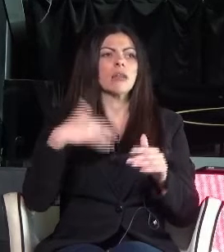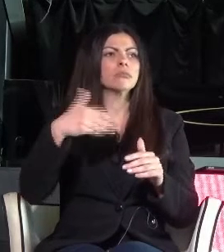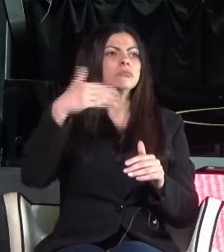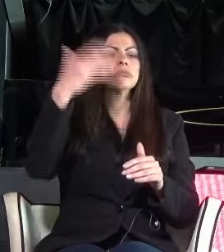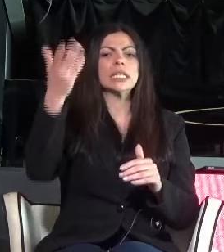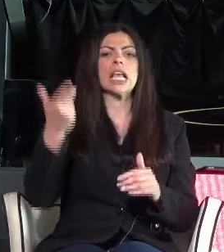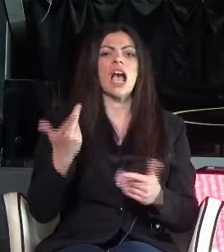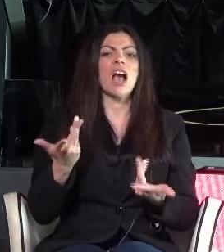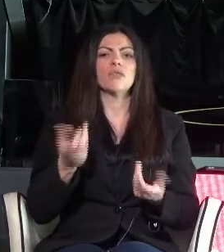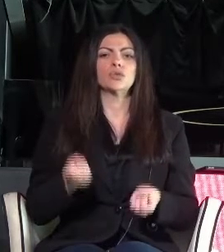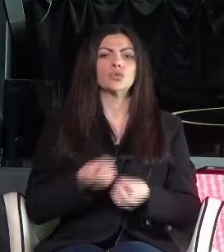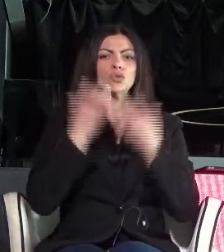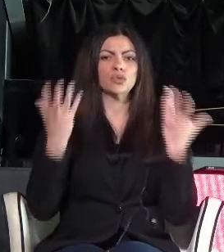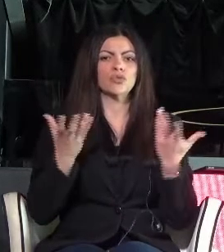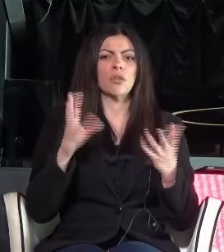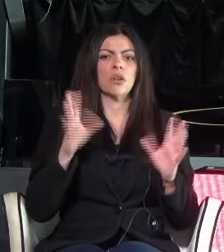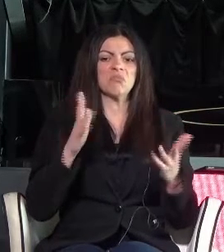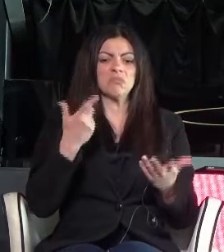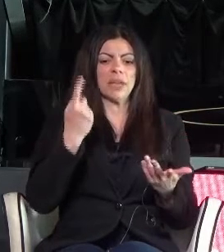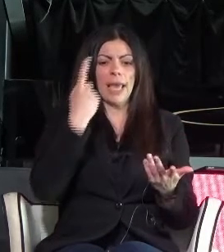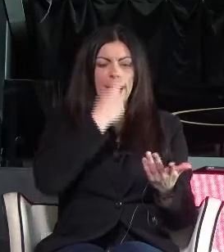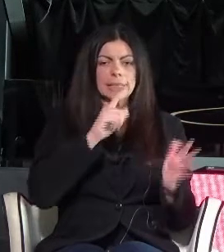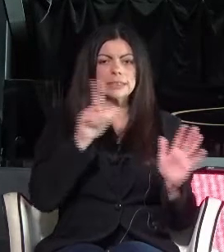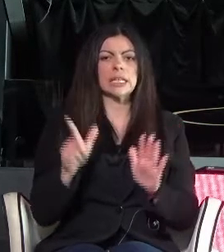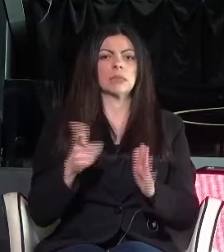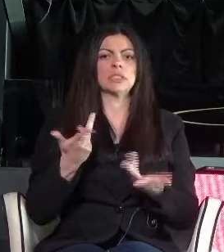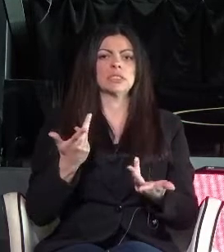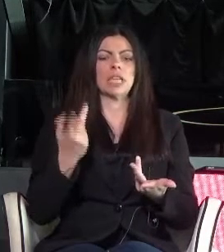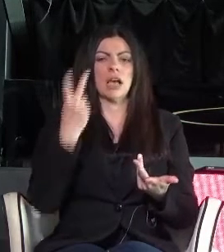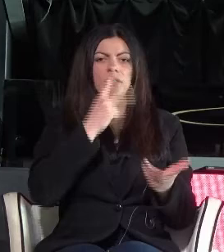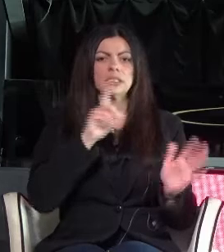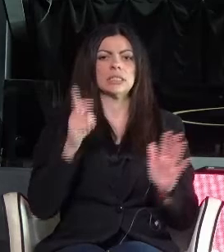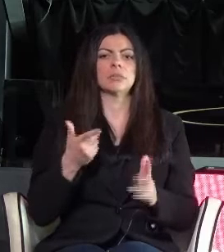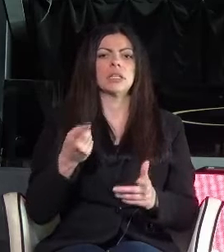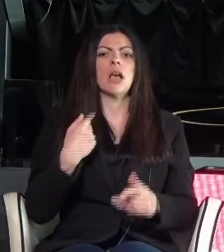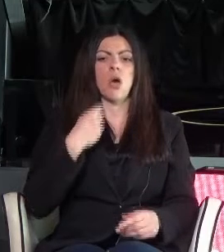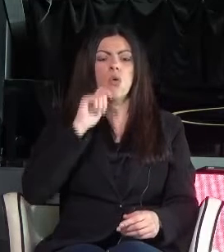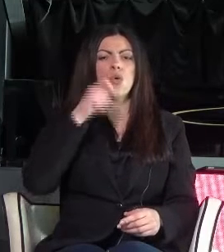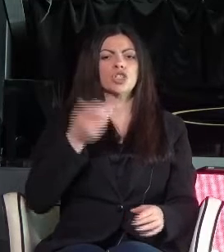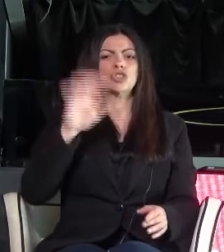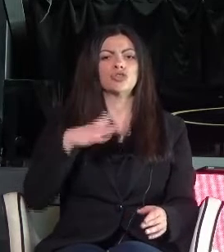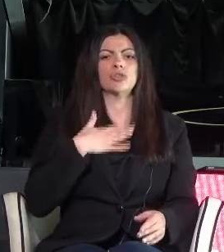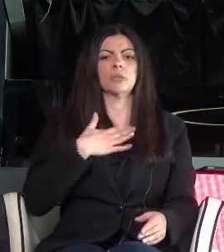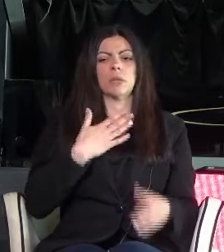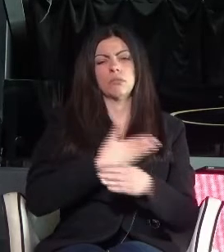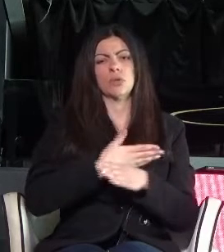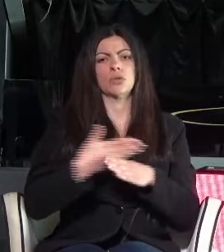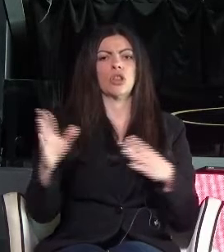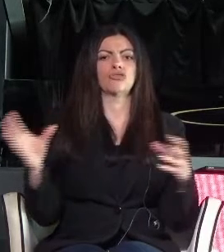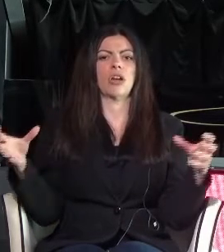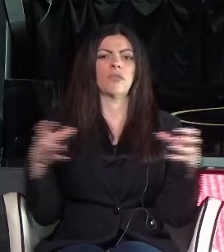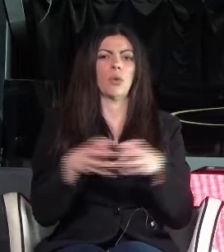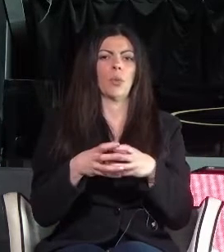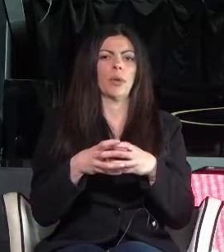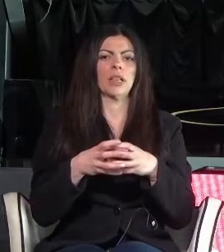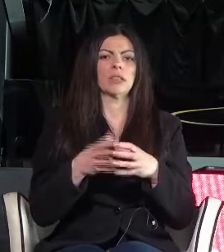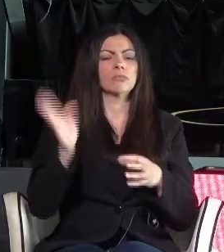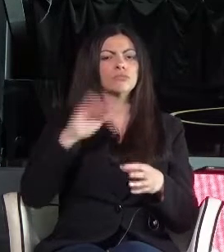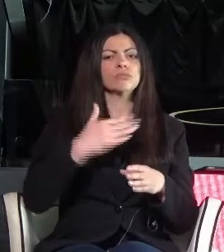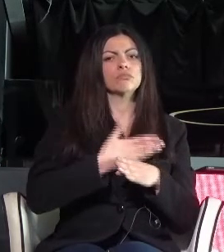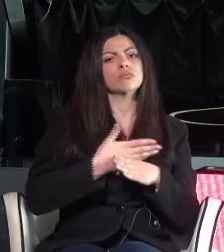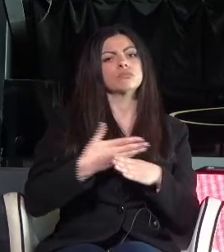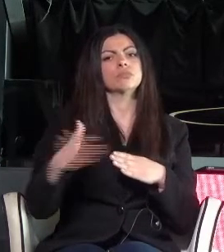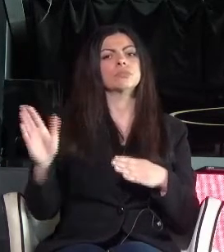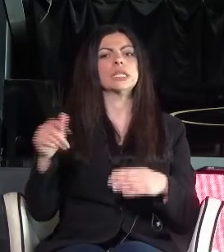will stay united, and Ukraine will be more united after this war. And I'm absolutely sure